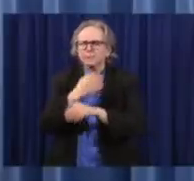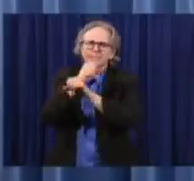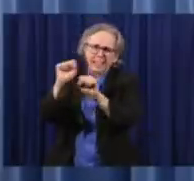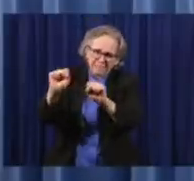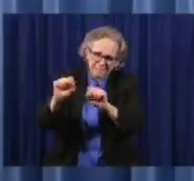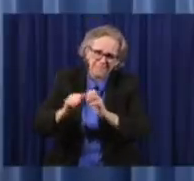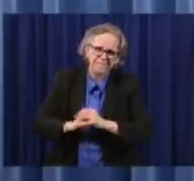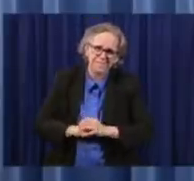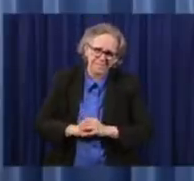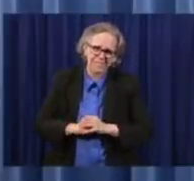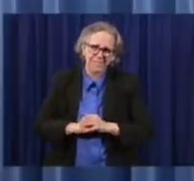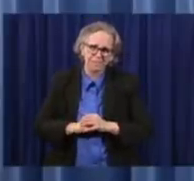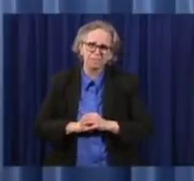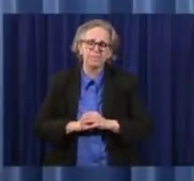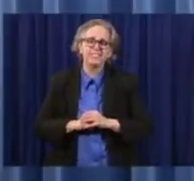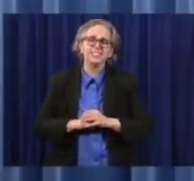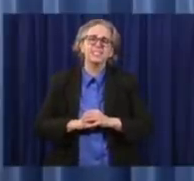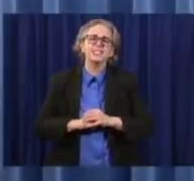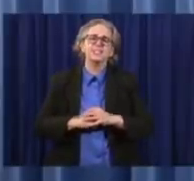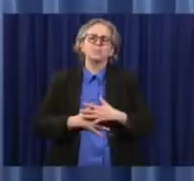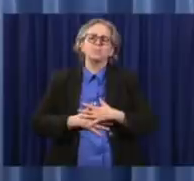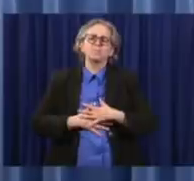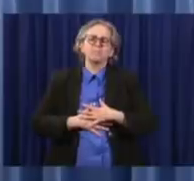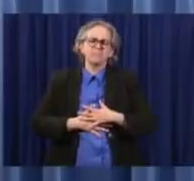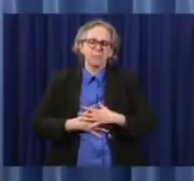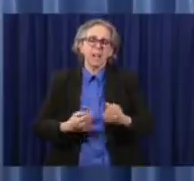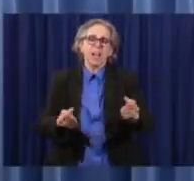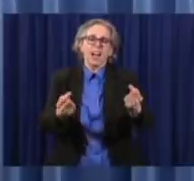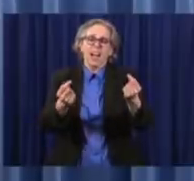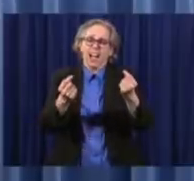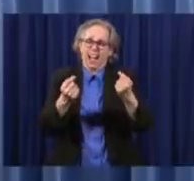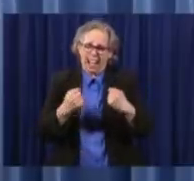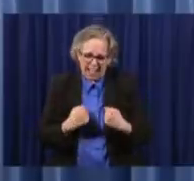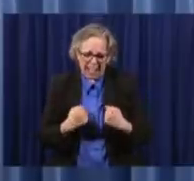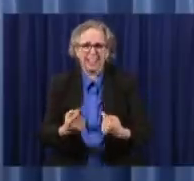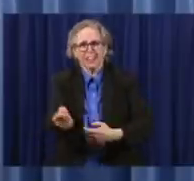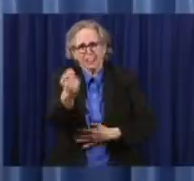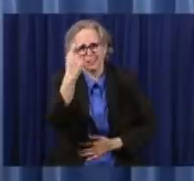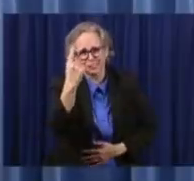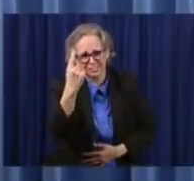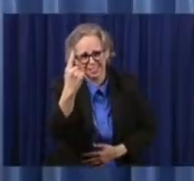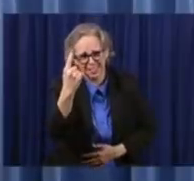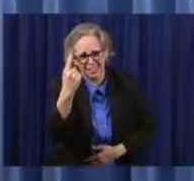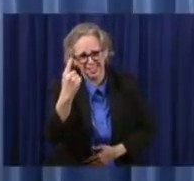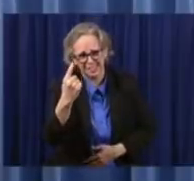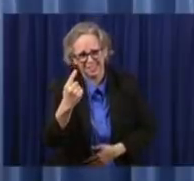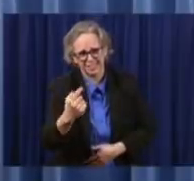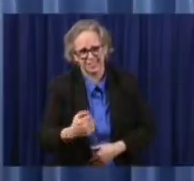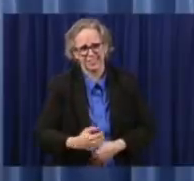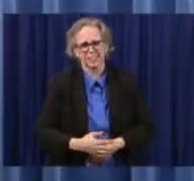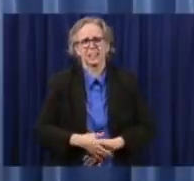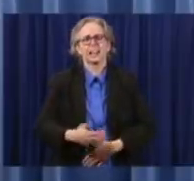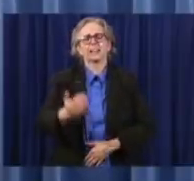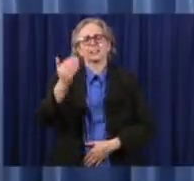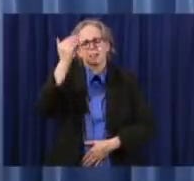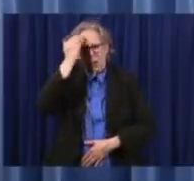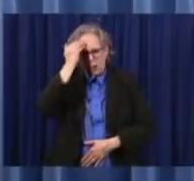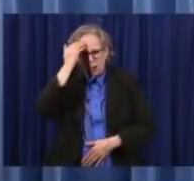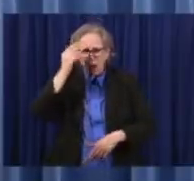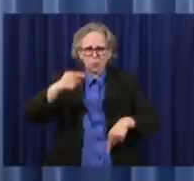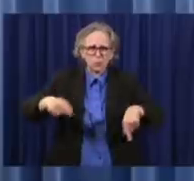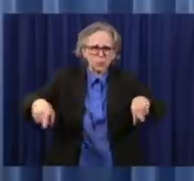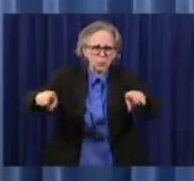I get it. I understand that there are some of you out there who think